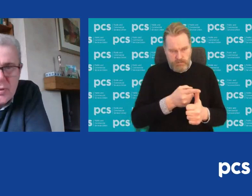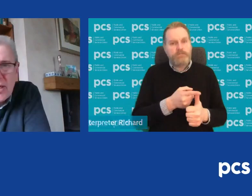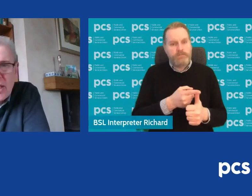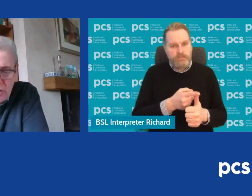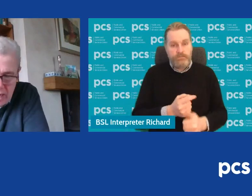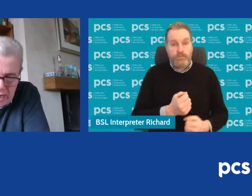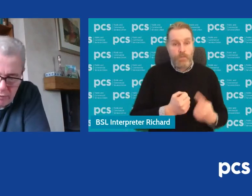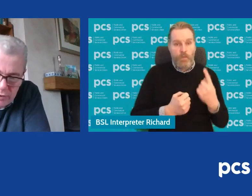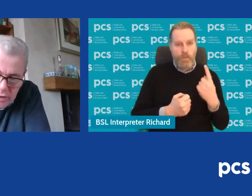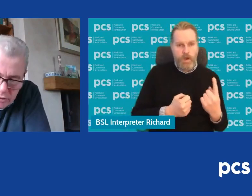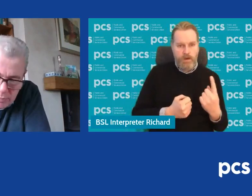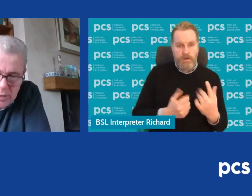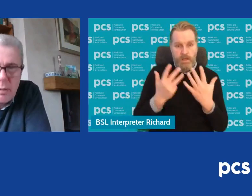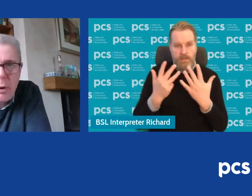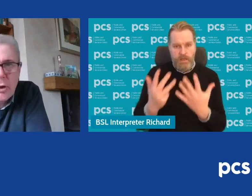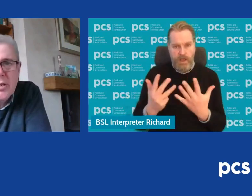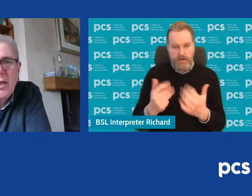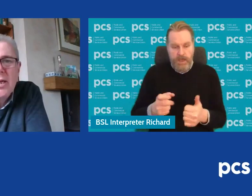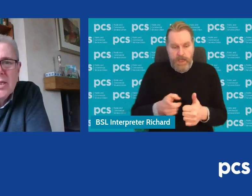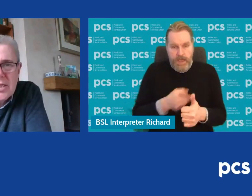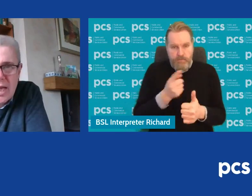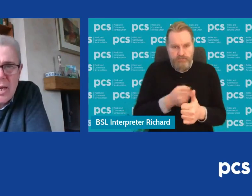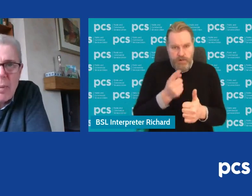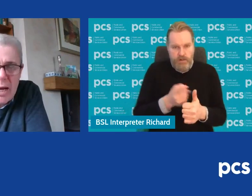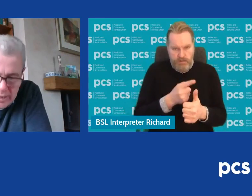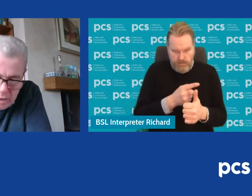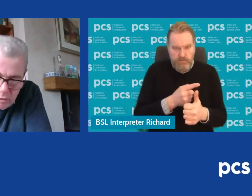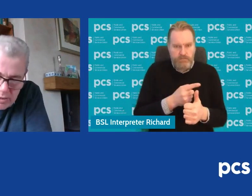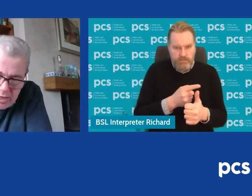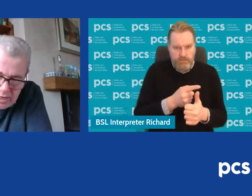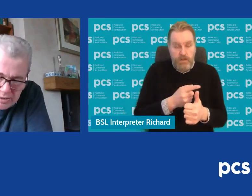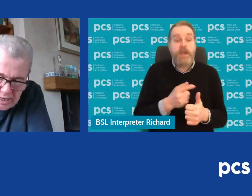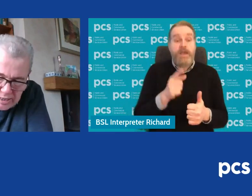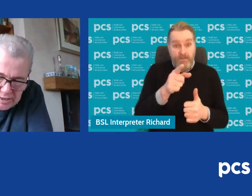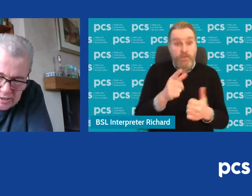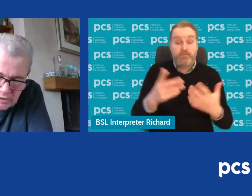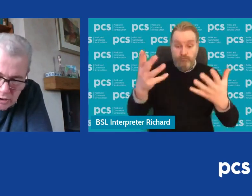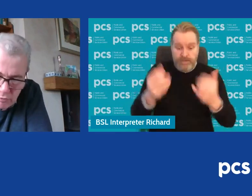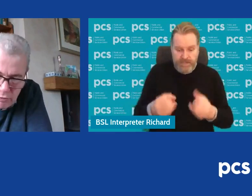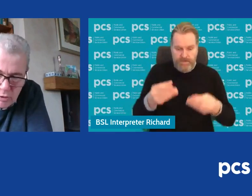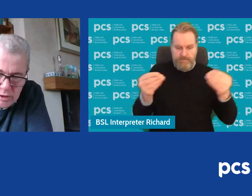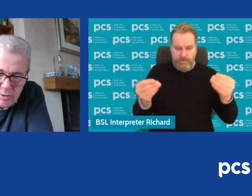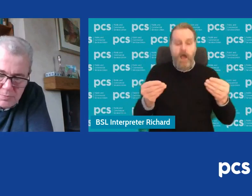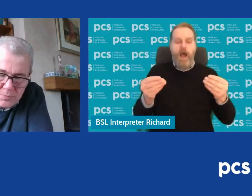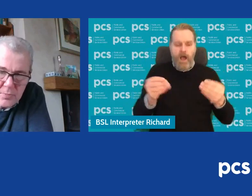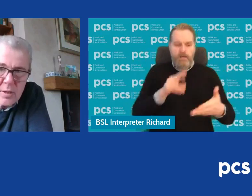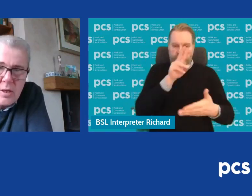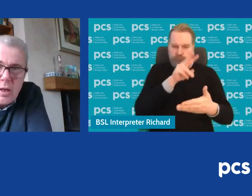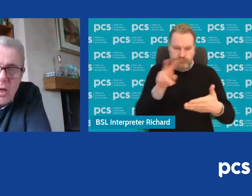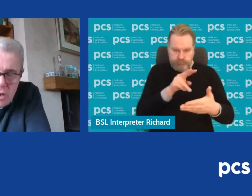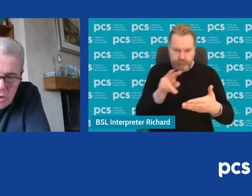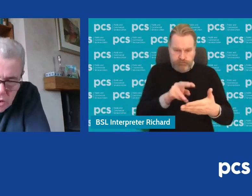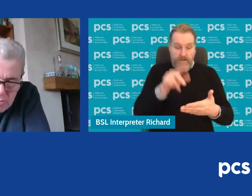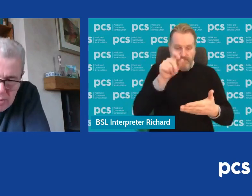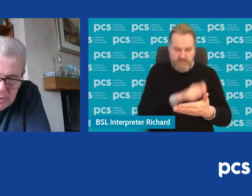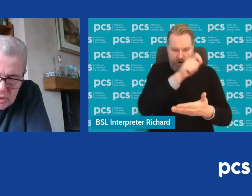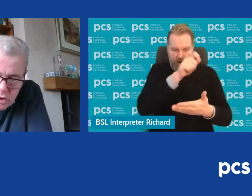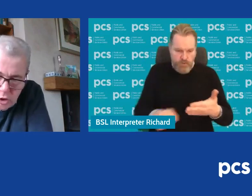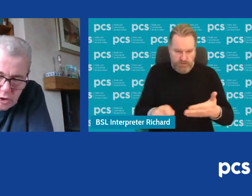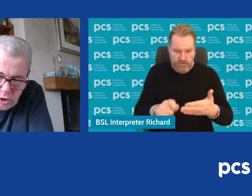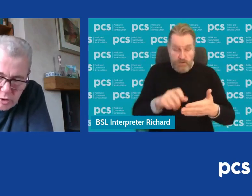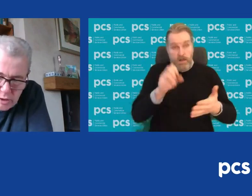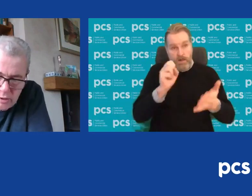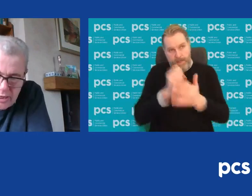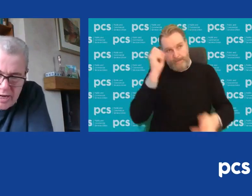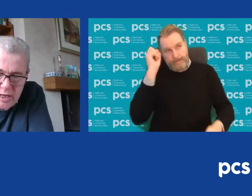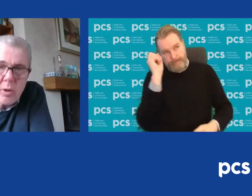one. If you have, to repeat the point, send it back now and tell us that you voted. New members can